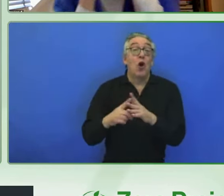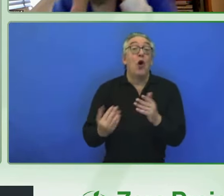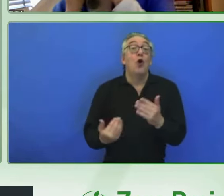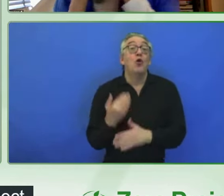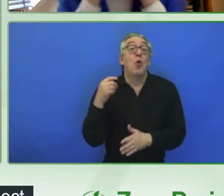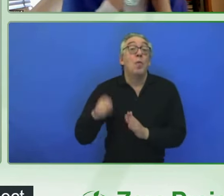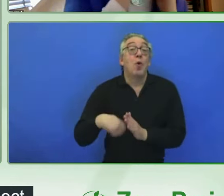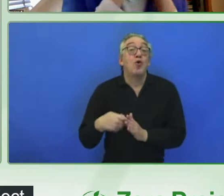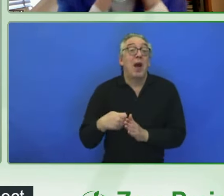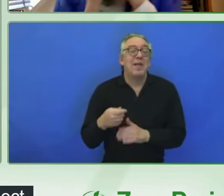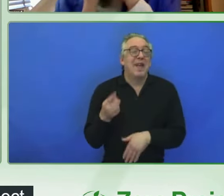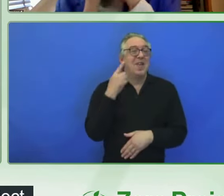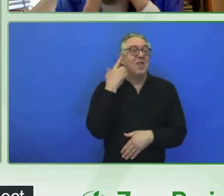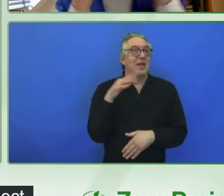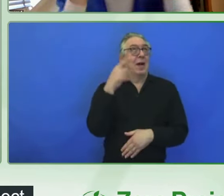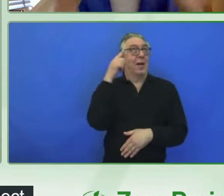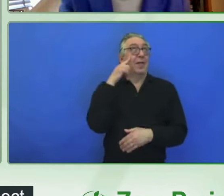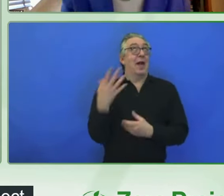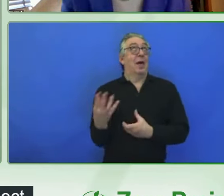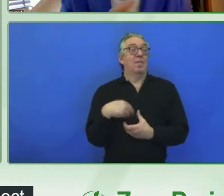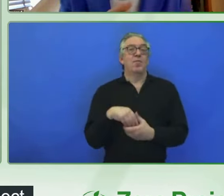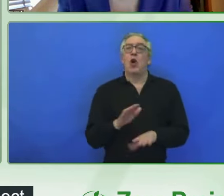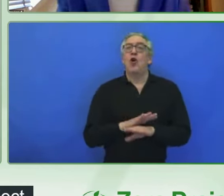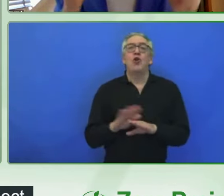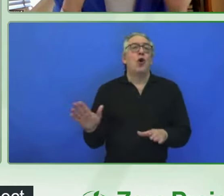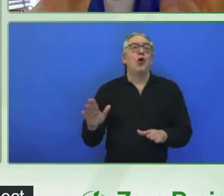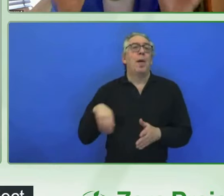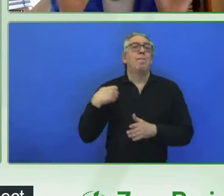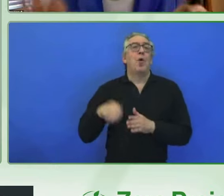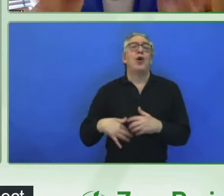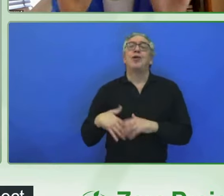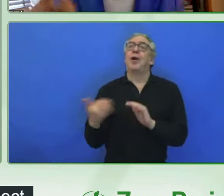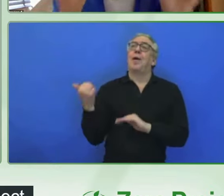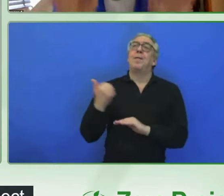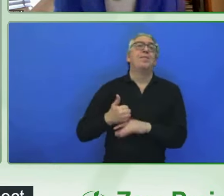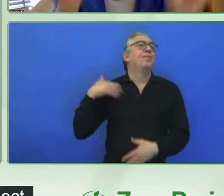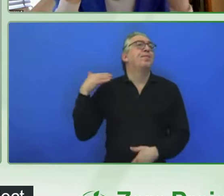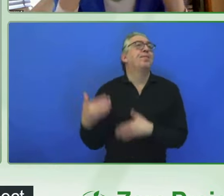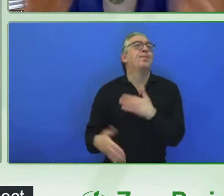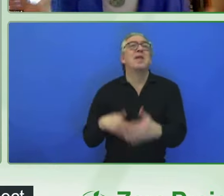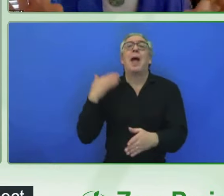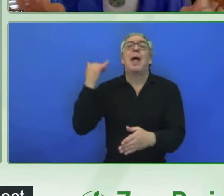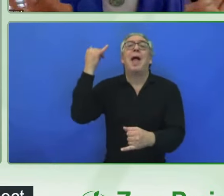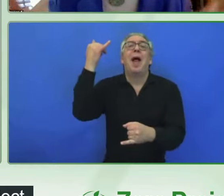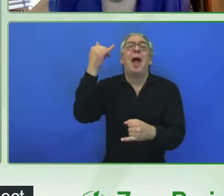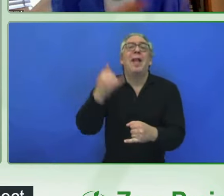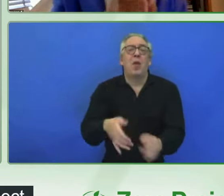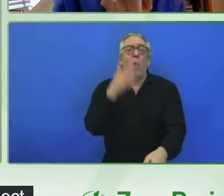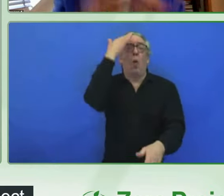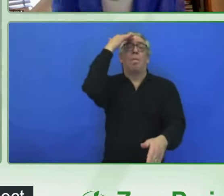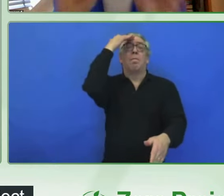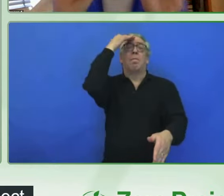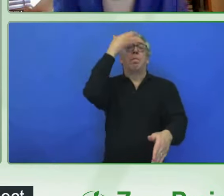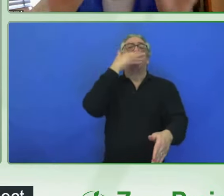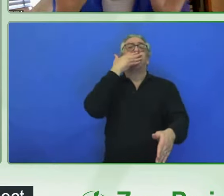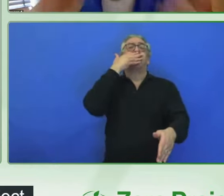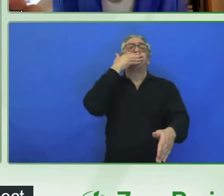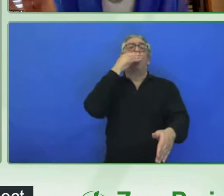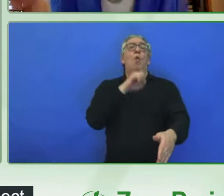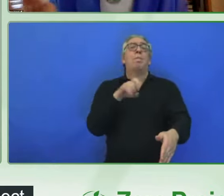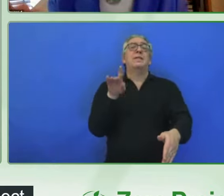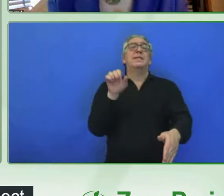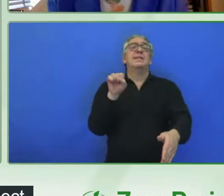think about disabled people. Whoops. It can be a bit too late. Do it